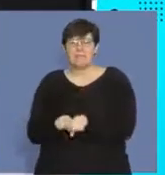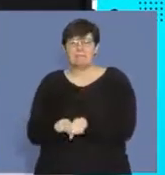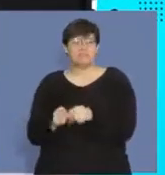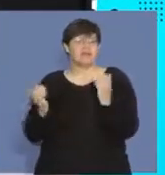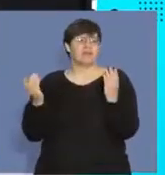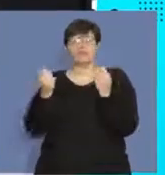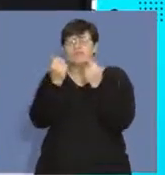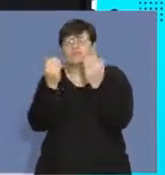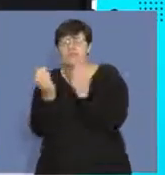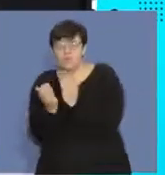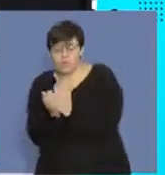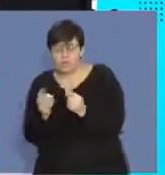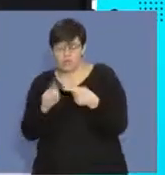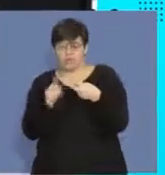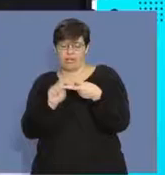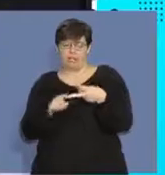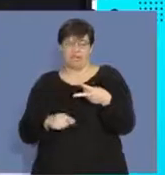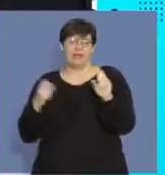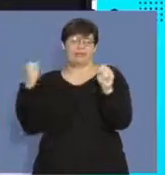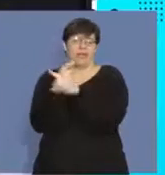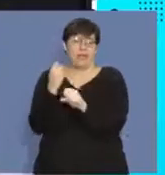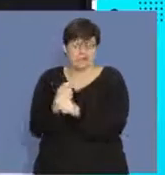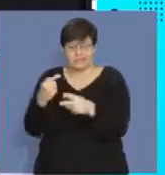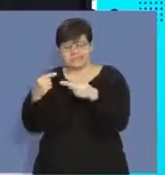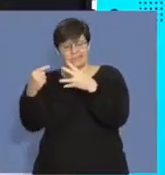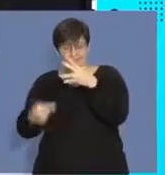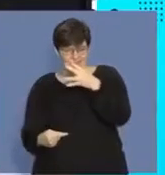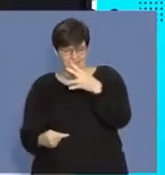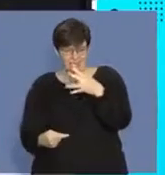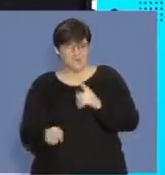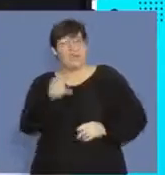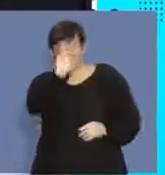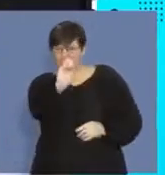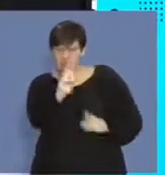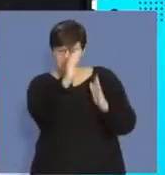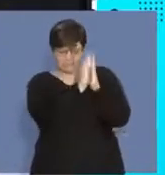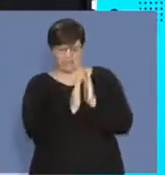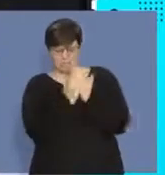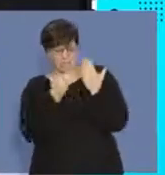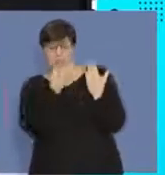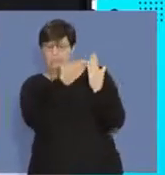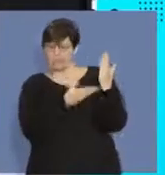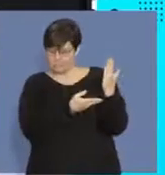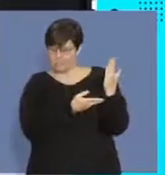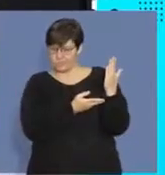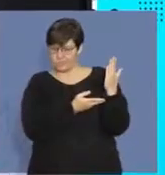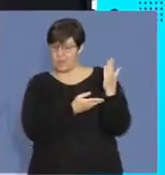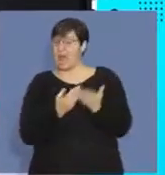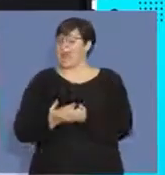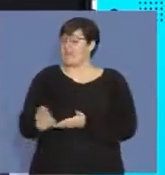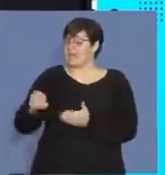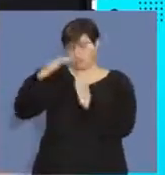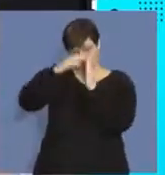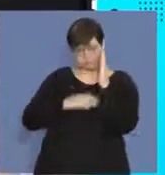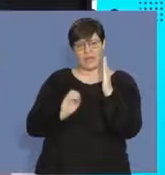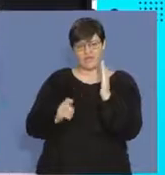lessons, so just go through that list again to make sure that you know which items or which services would fall under your